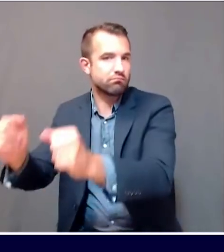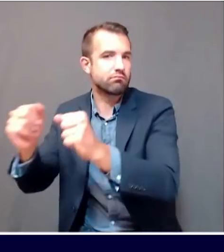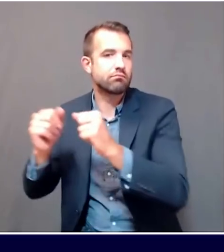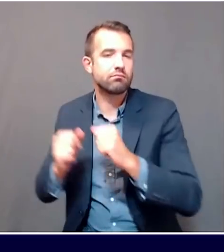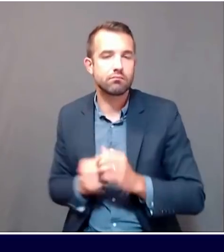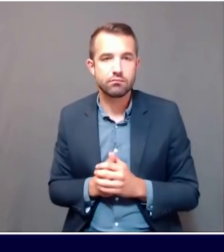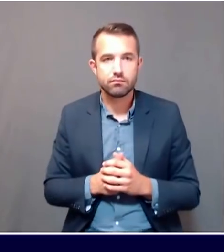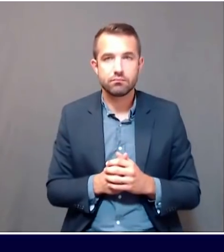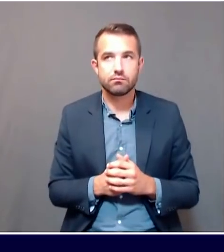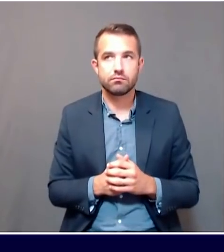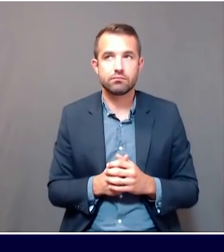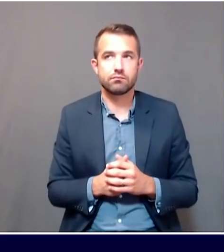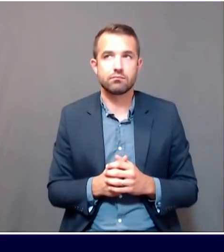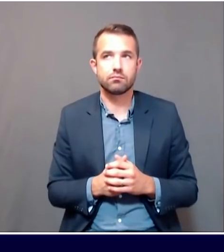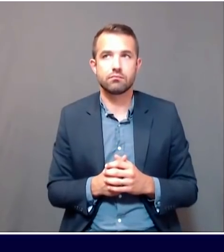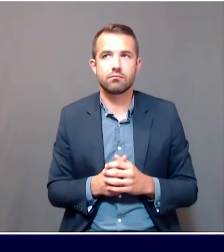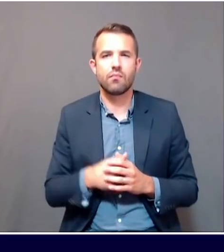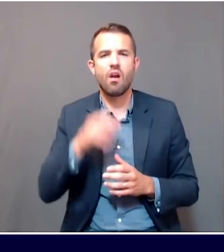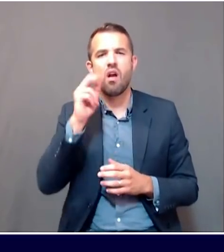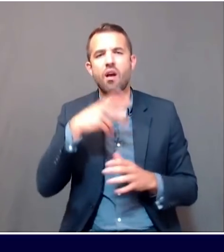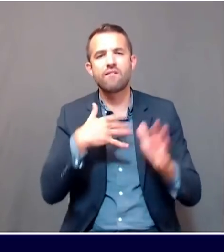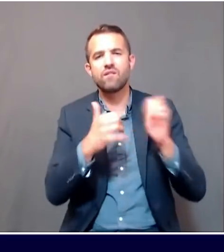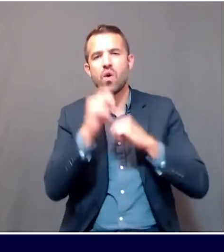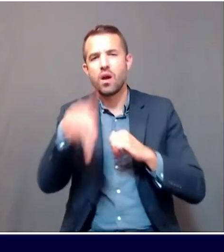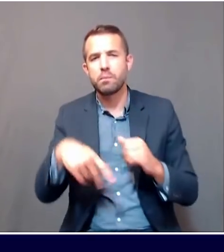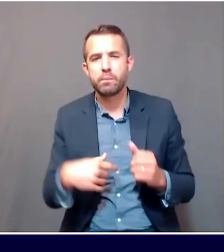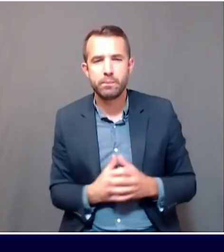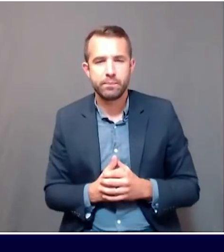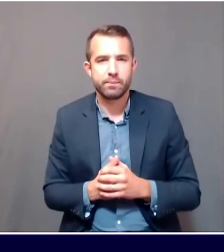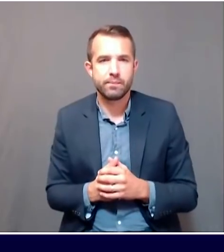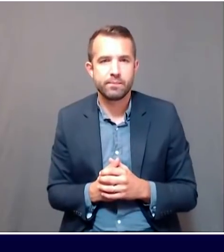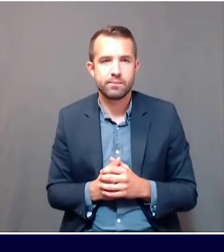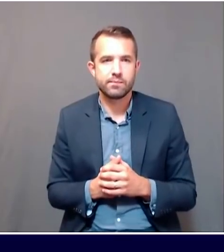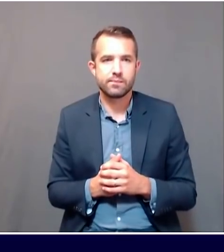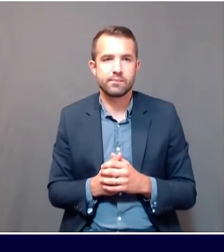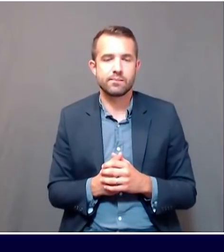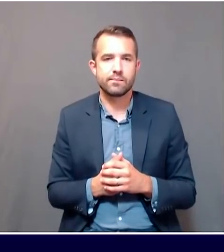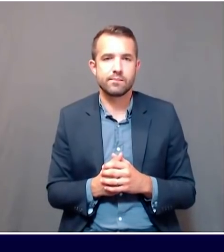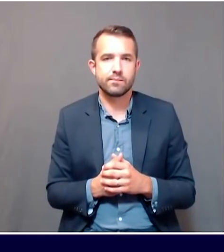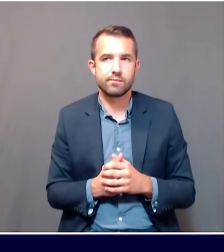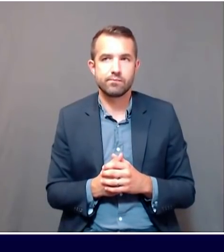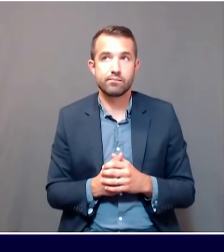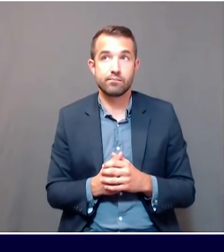So quick follow-up on that. So you would not, what would you